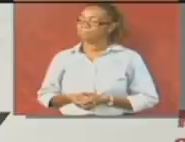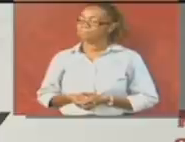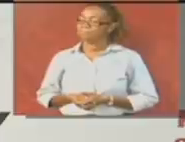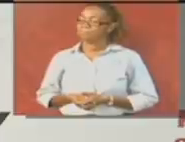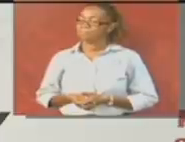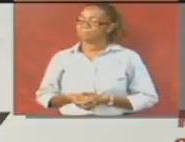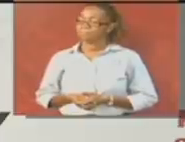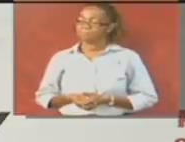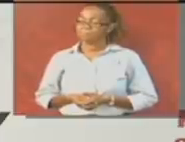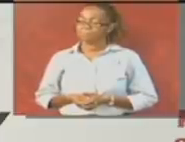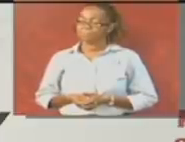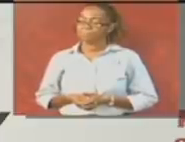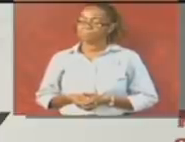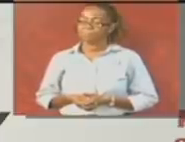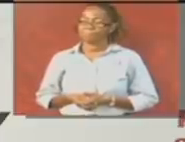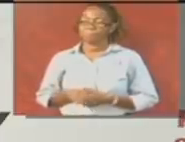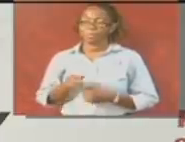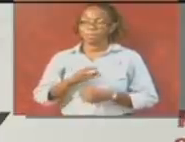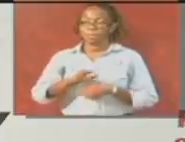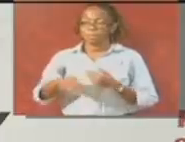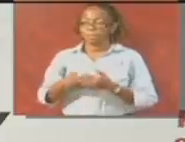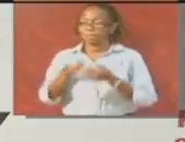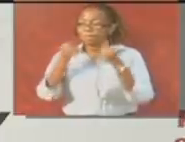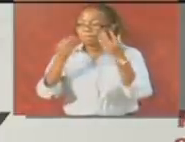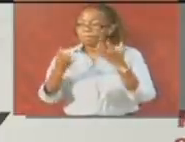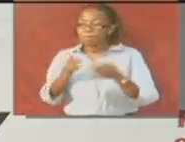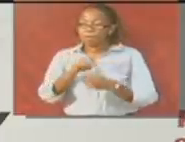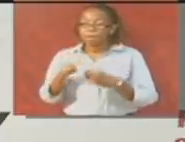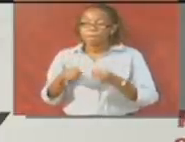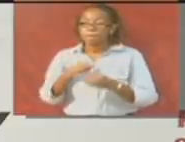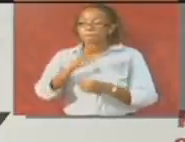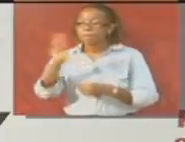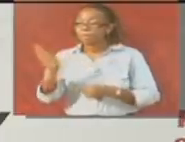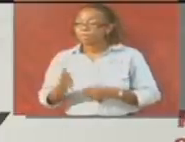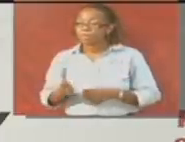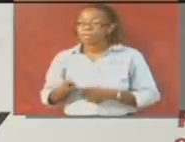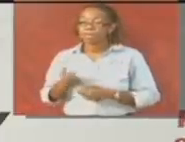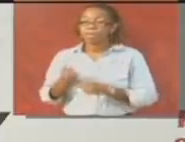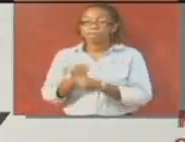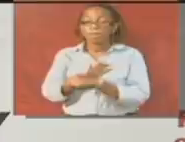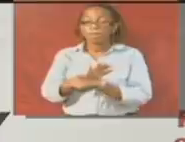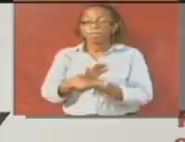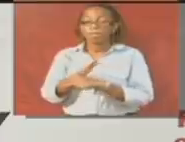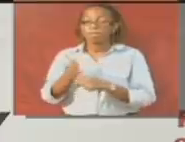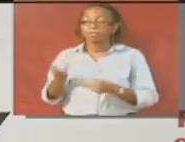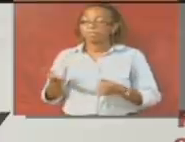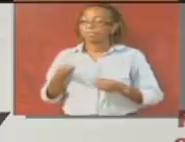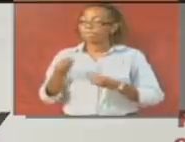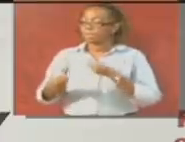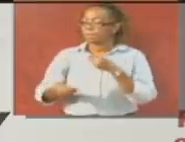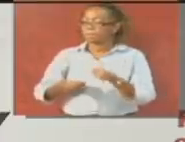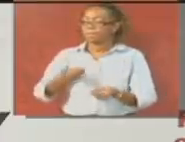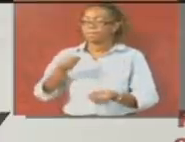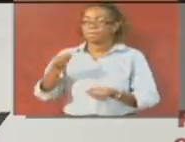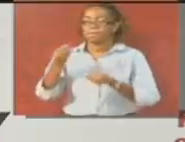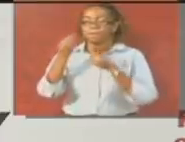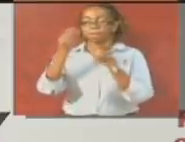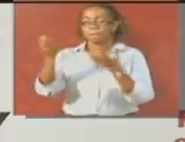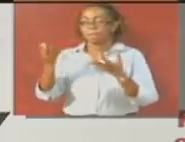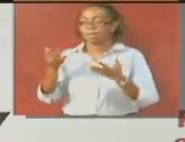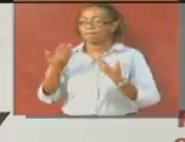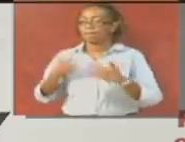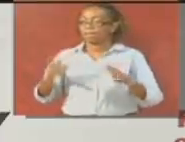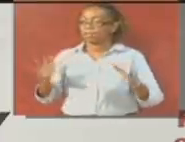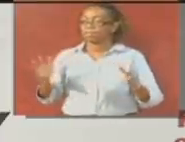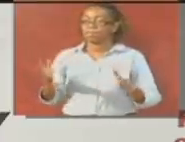given the information on the P1 variant with respect to the 4 cases that we have so far identified, the